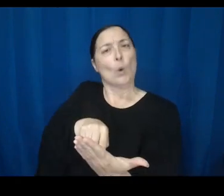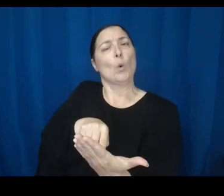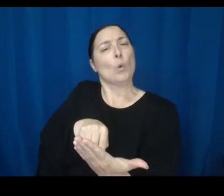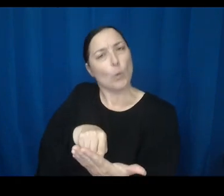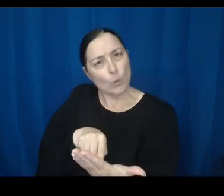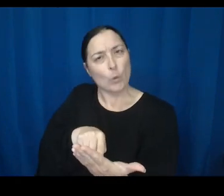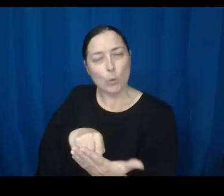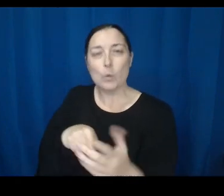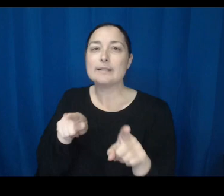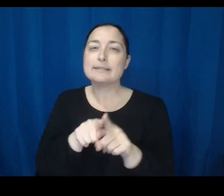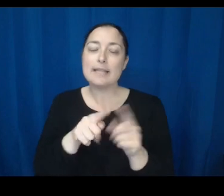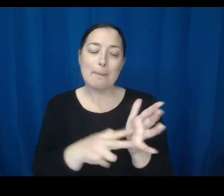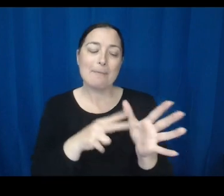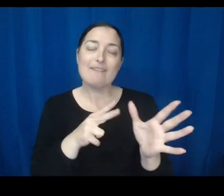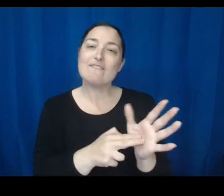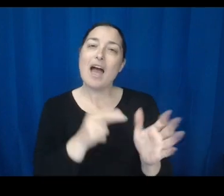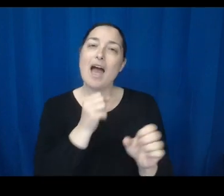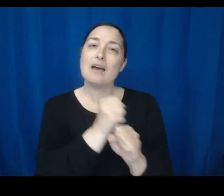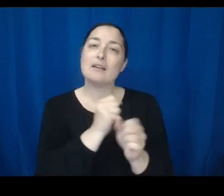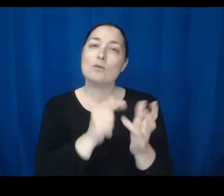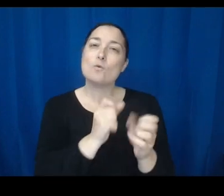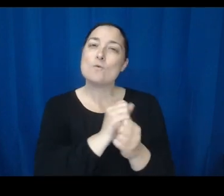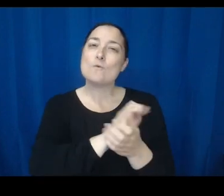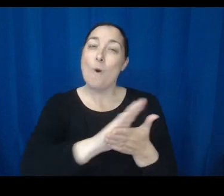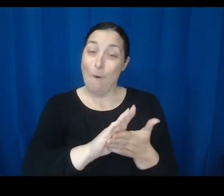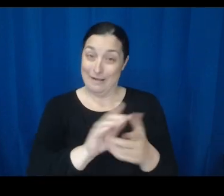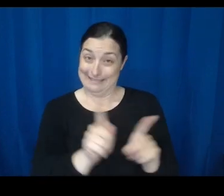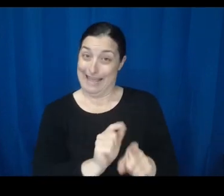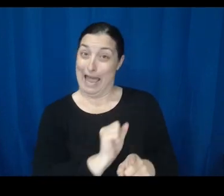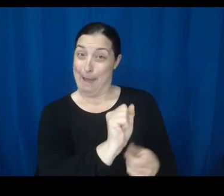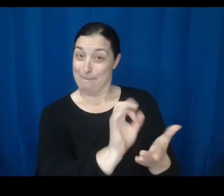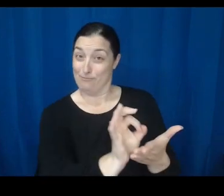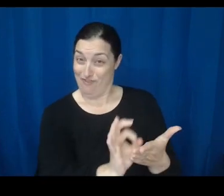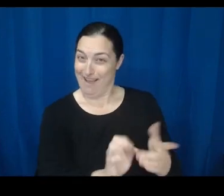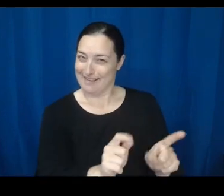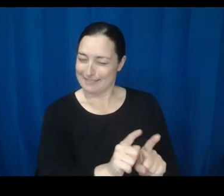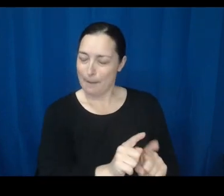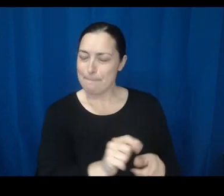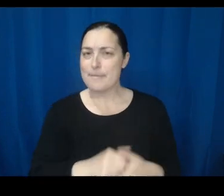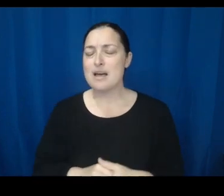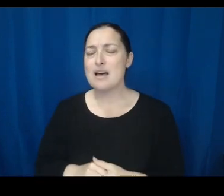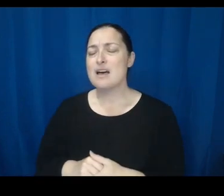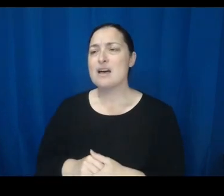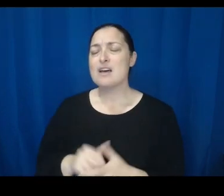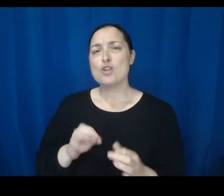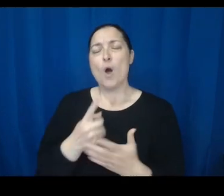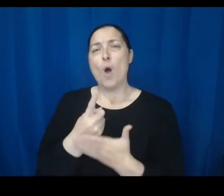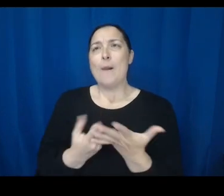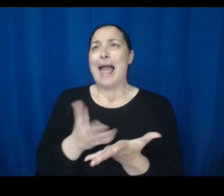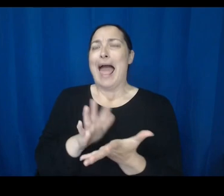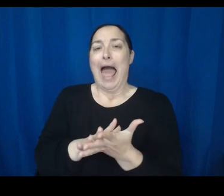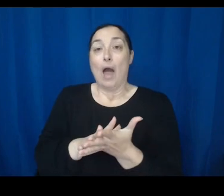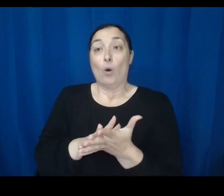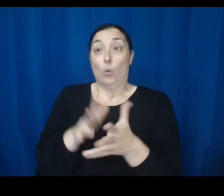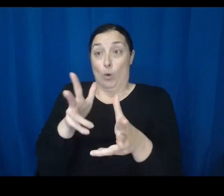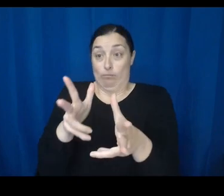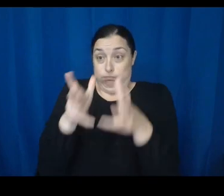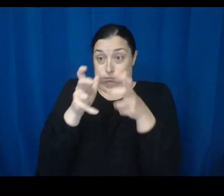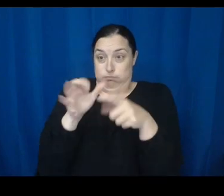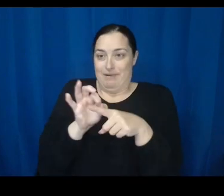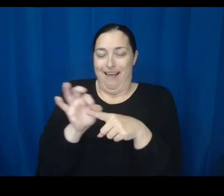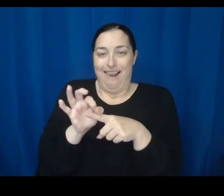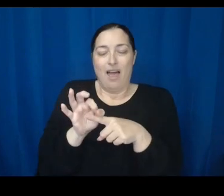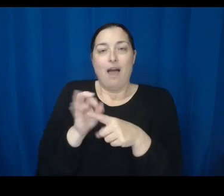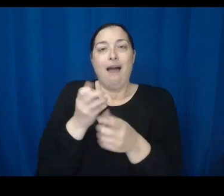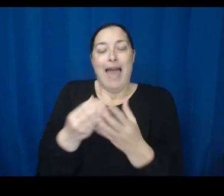Van Gogh, is it's really not just colour as you see it, but it's also about how colour makes you feel. So, you know, it's